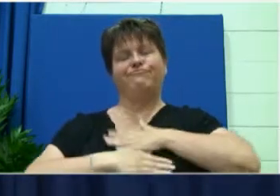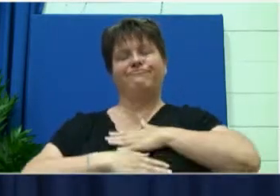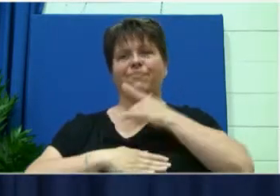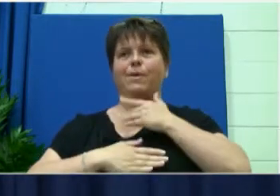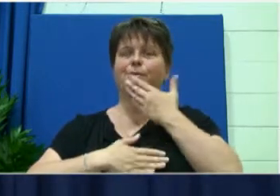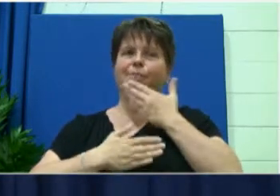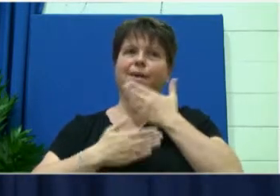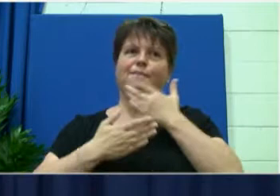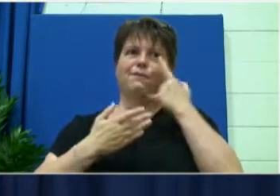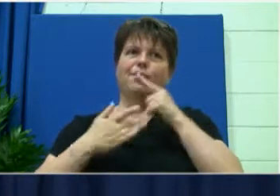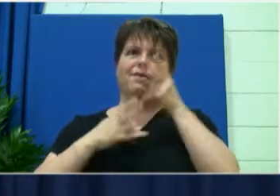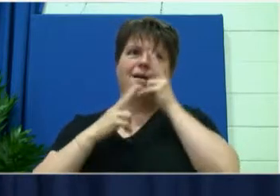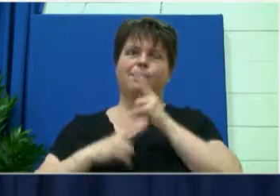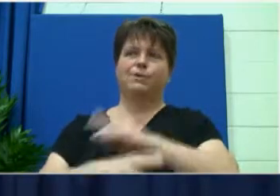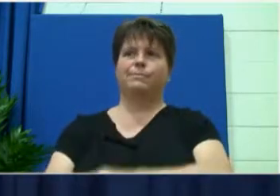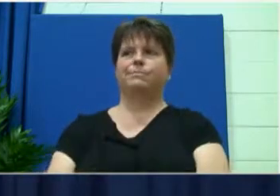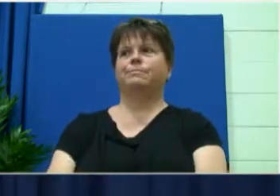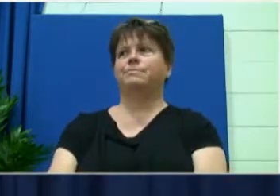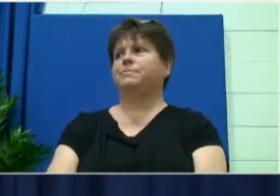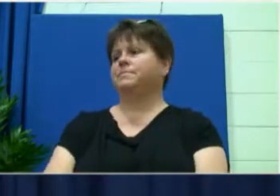thank you very much for this honor.